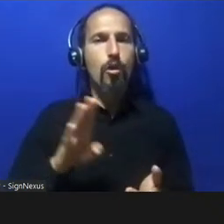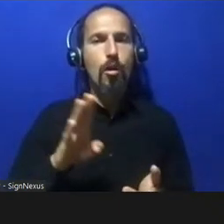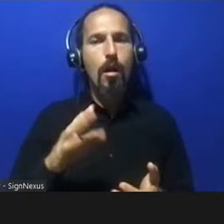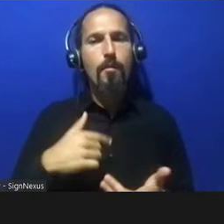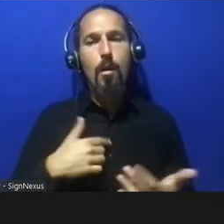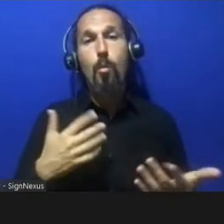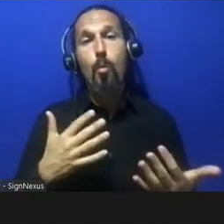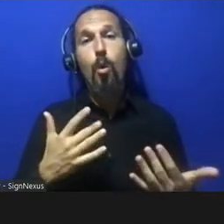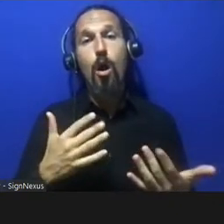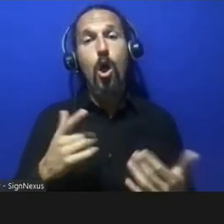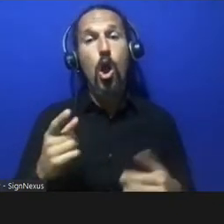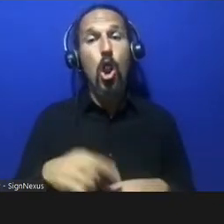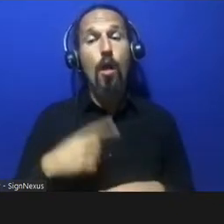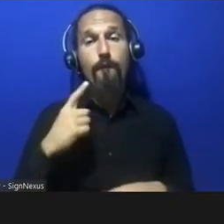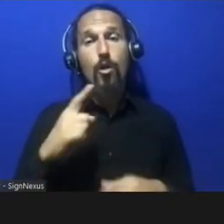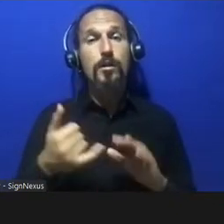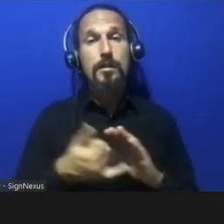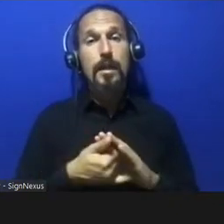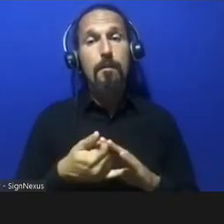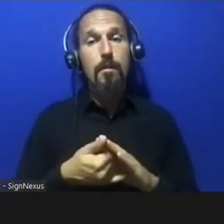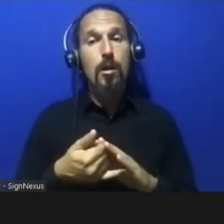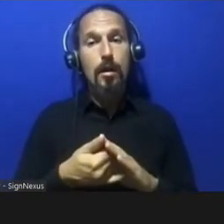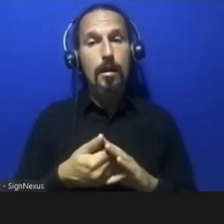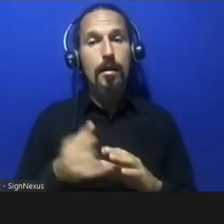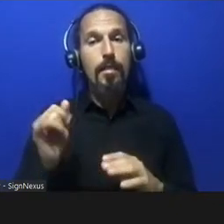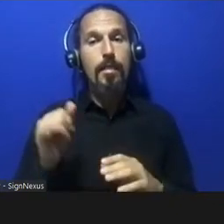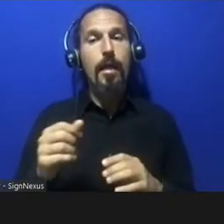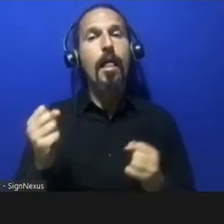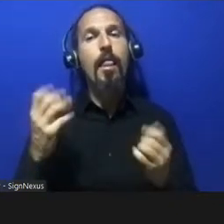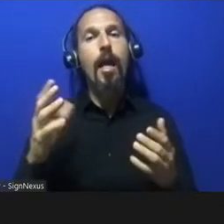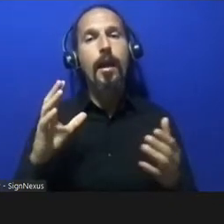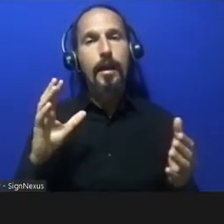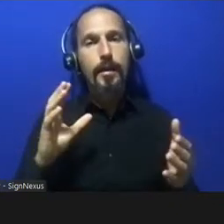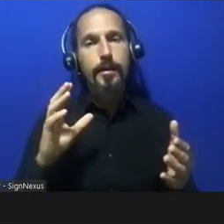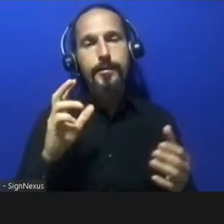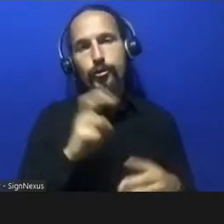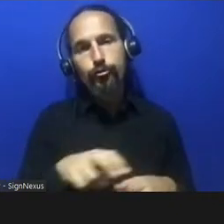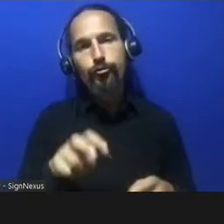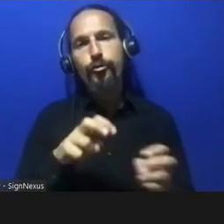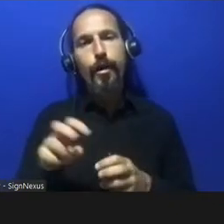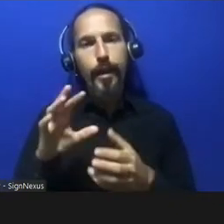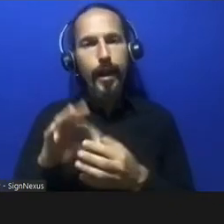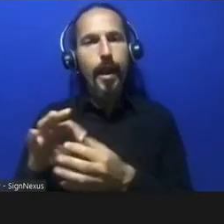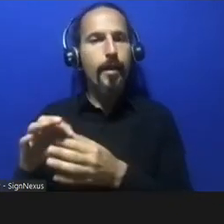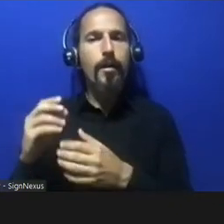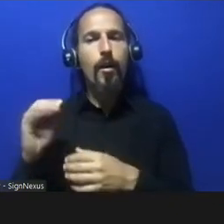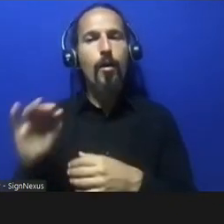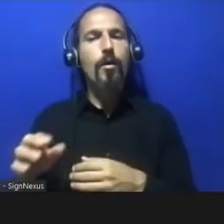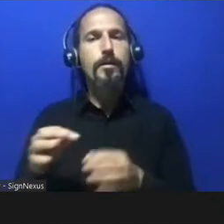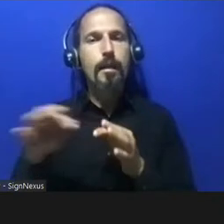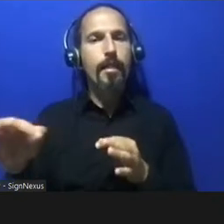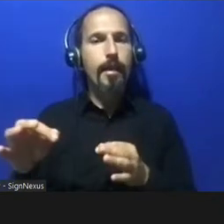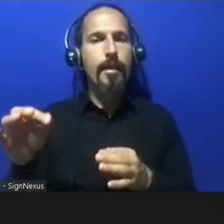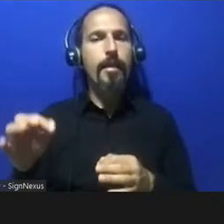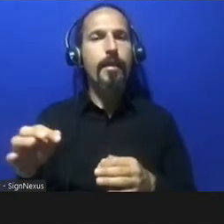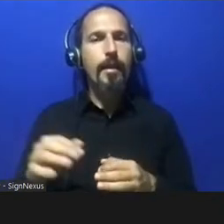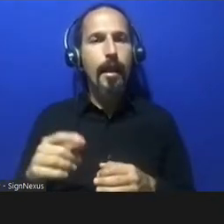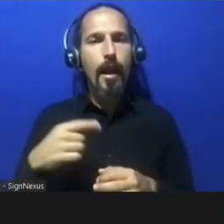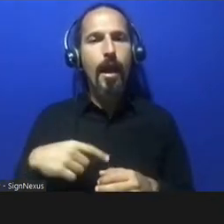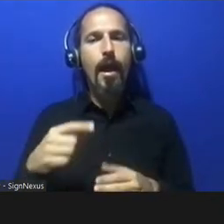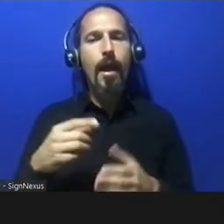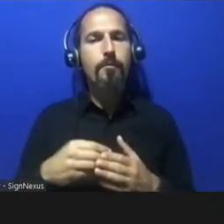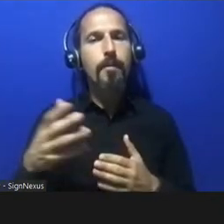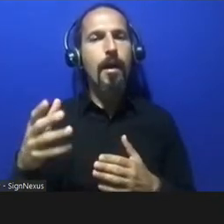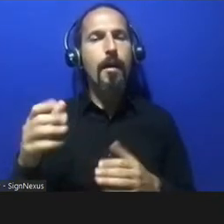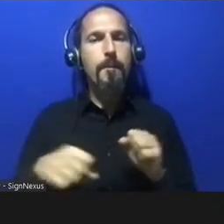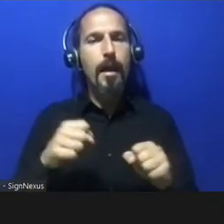sometime so long for the subway um and the amount of connections and the amount of delays or subways just that aren't running um that i bought a bike